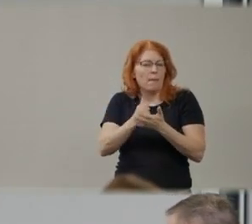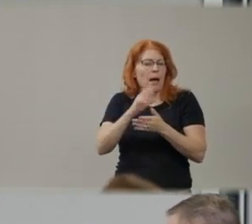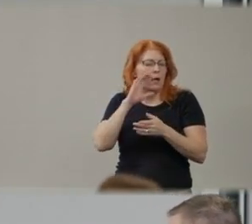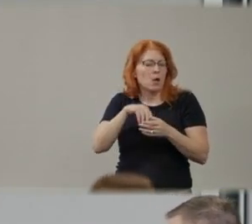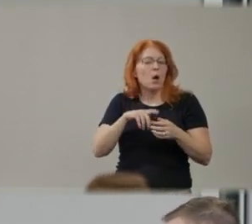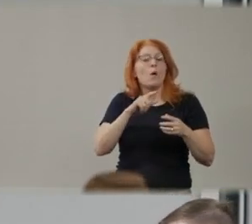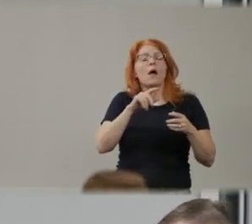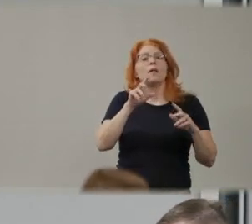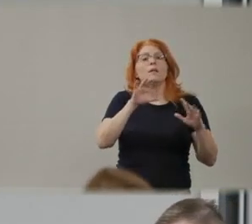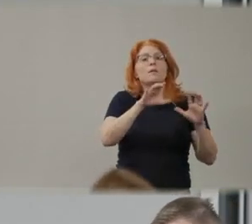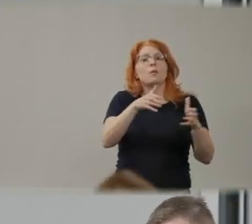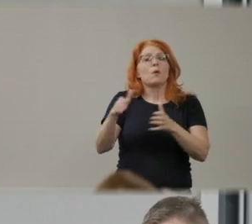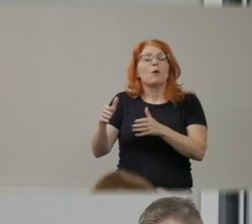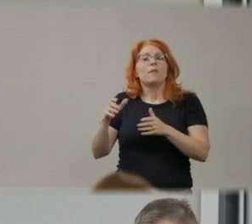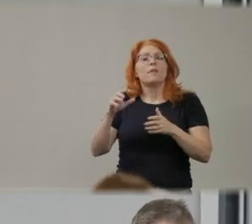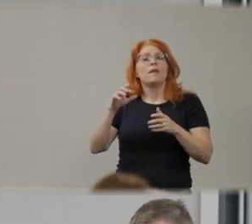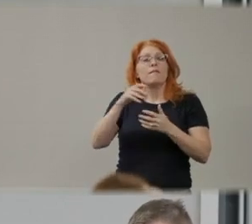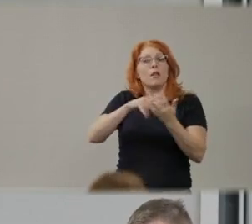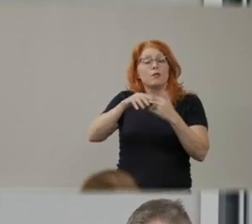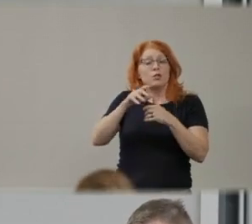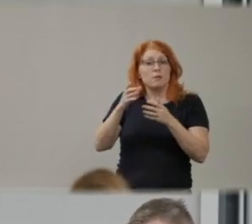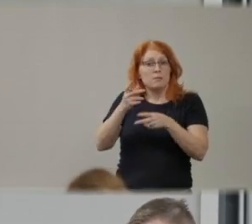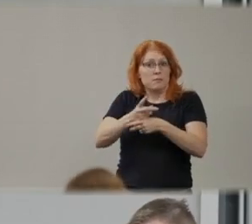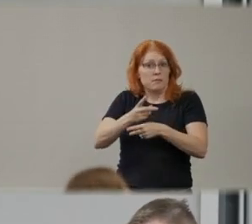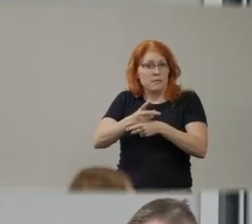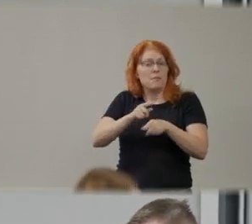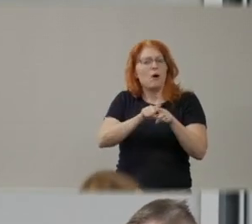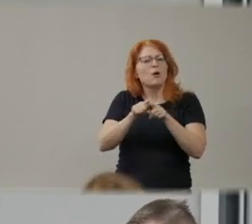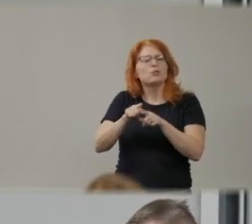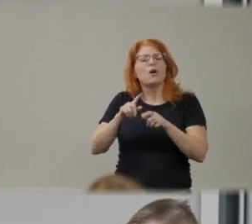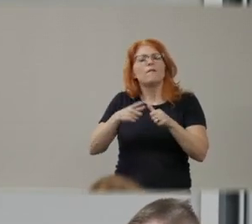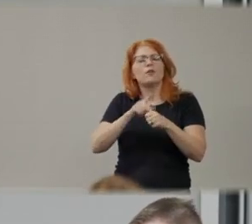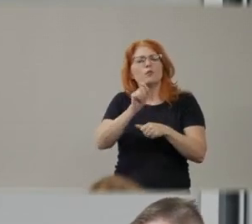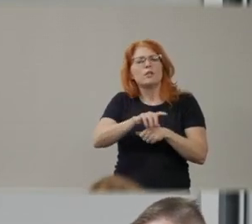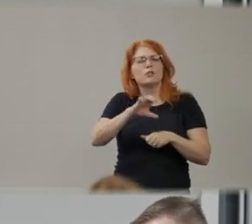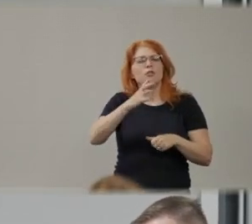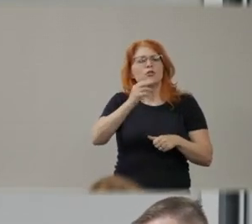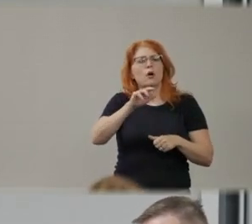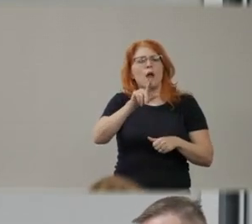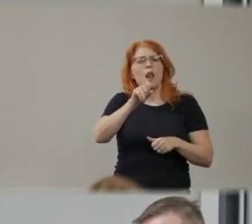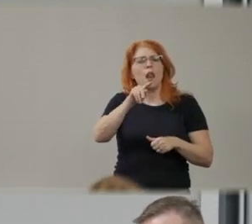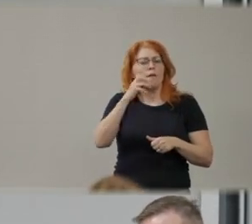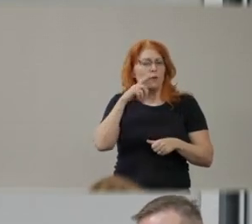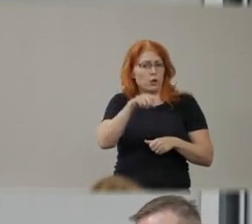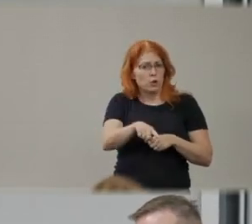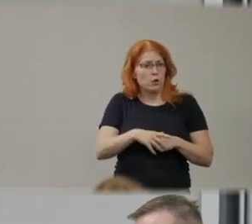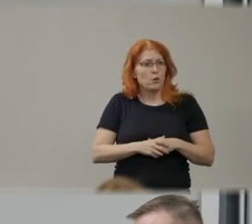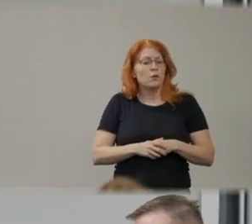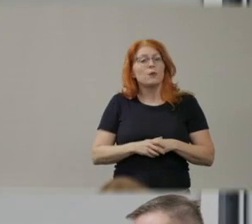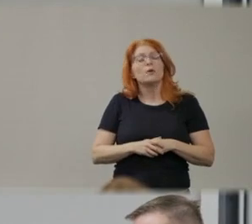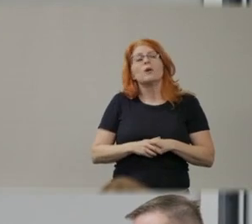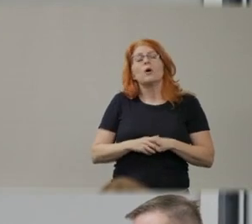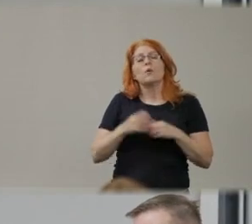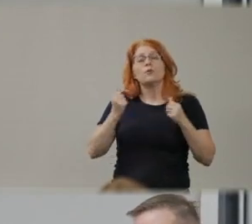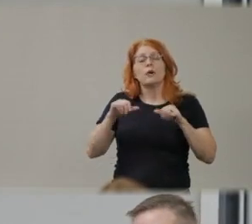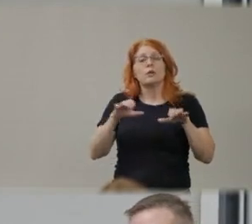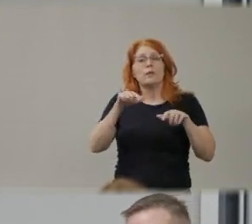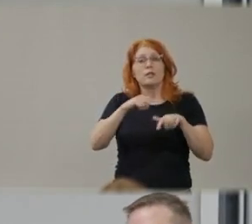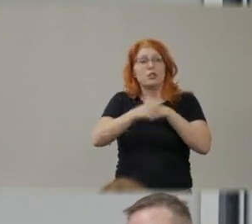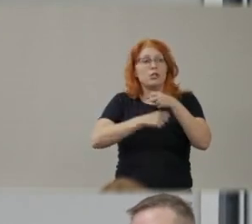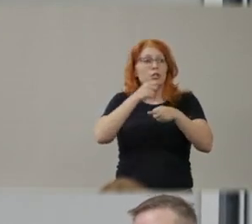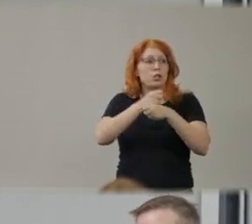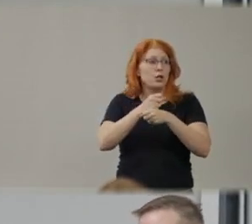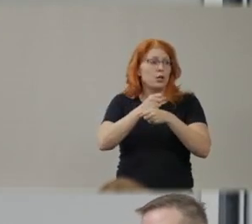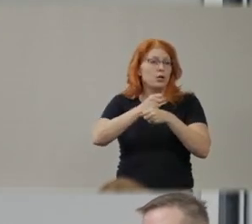that Fellowship Square serves. But Shar, the first question is for you. And one of the things that we really tried to do this year is to get away a